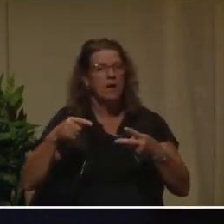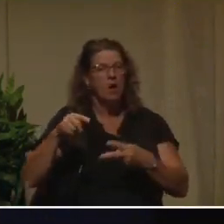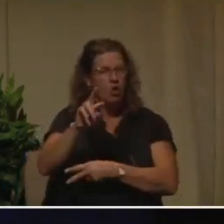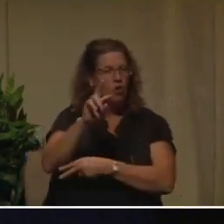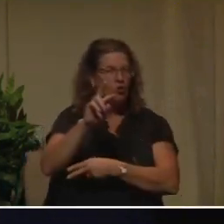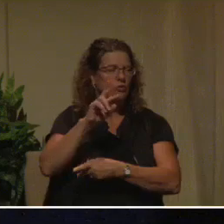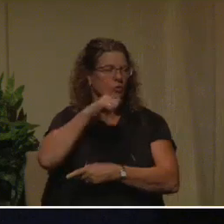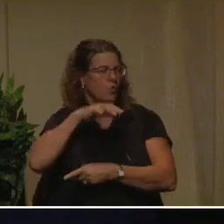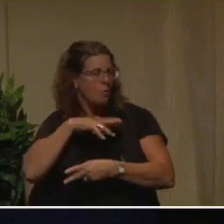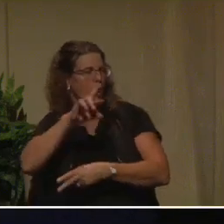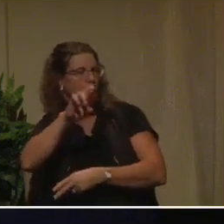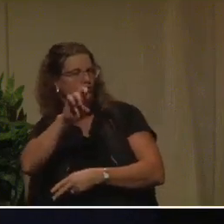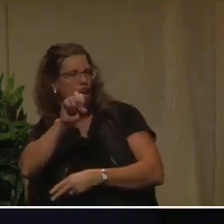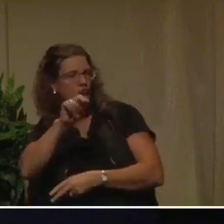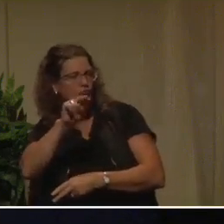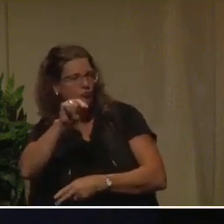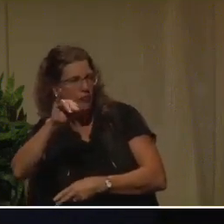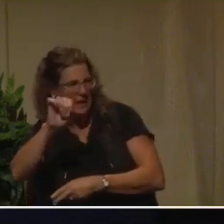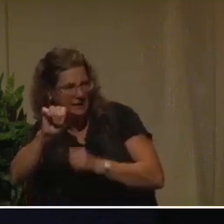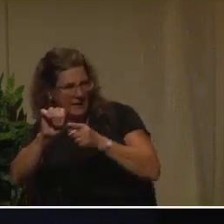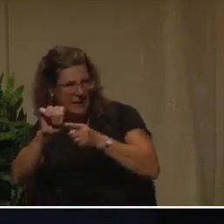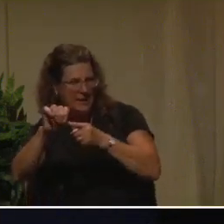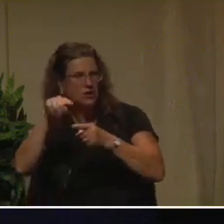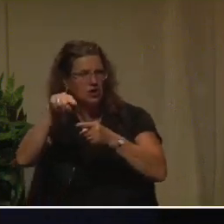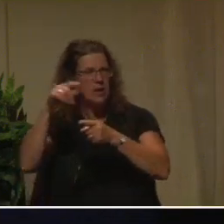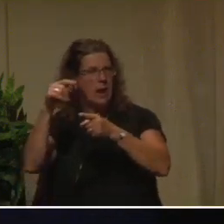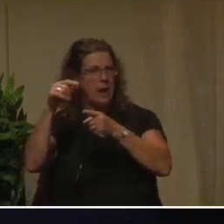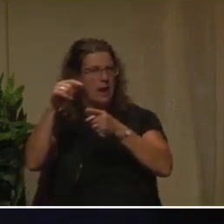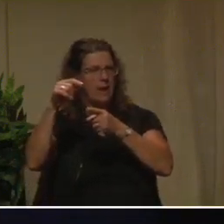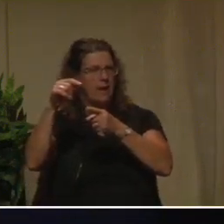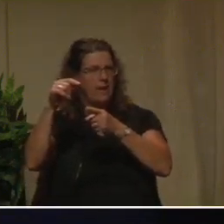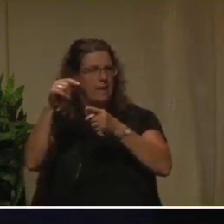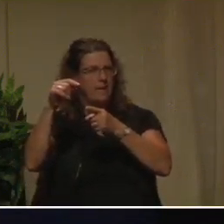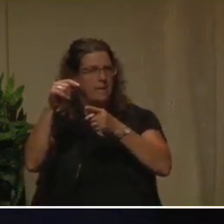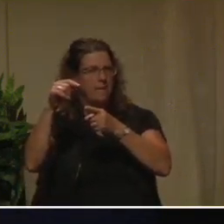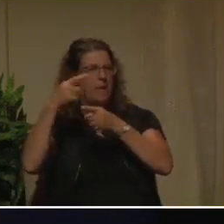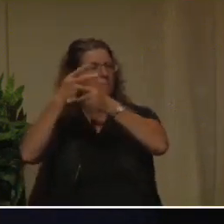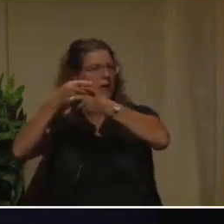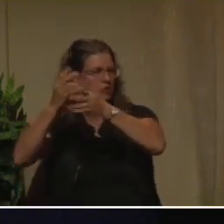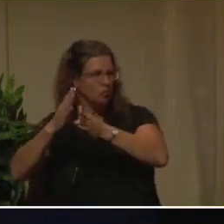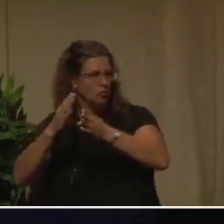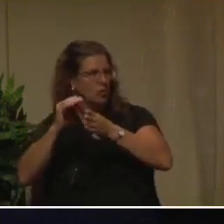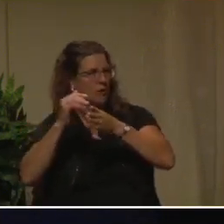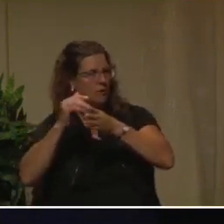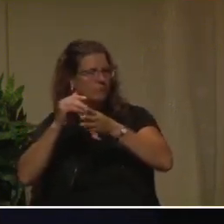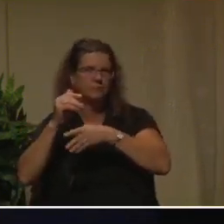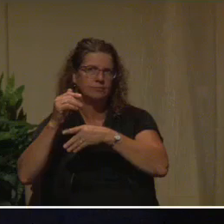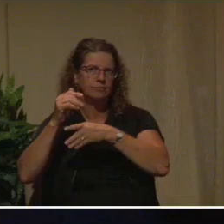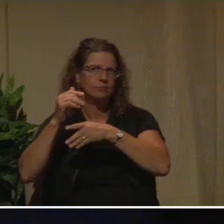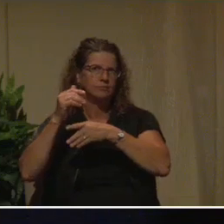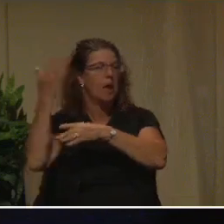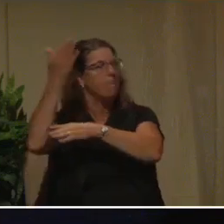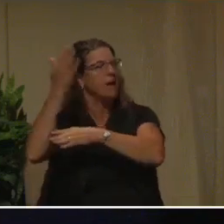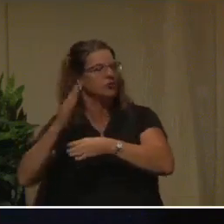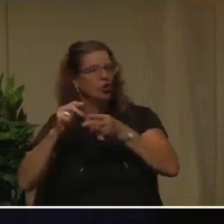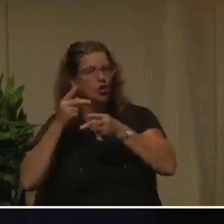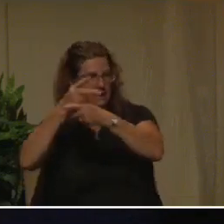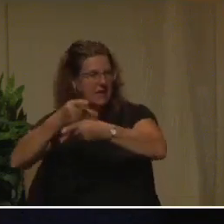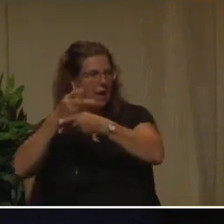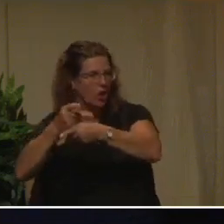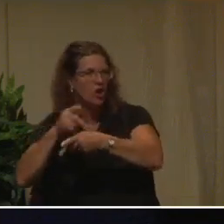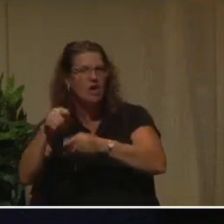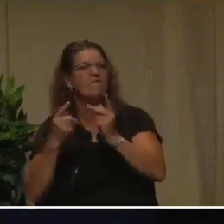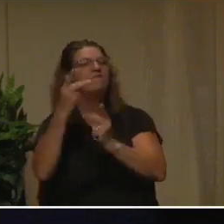review it every month. Who is suffering? Who is shut in? And we go over it.